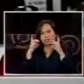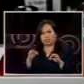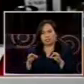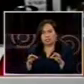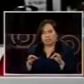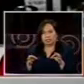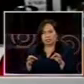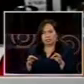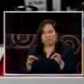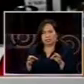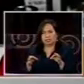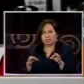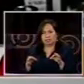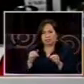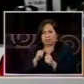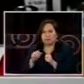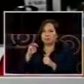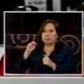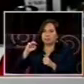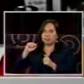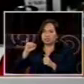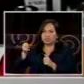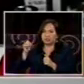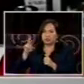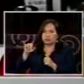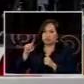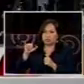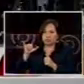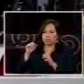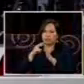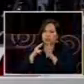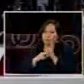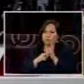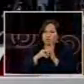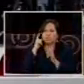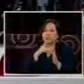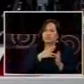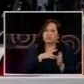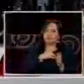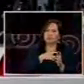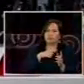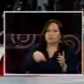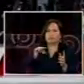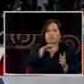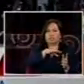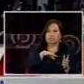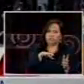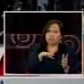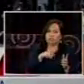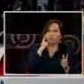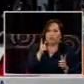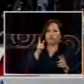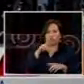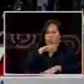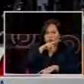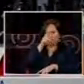the country already. That's what... Hindi po. That's good that you feel that way, no?